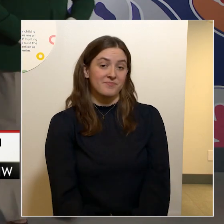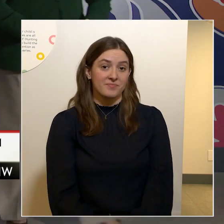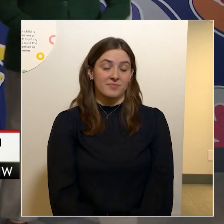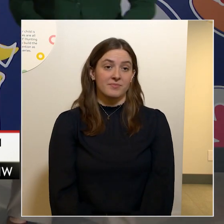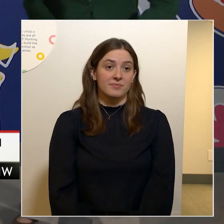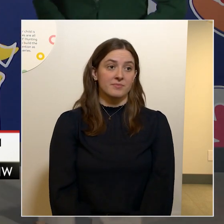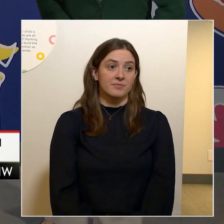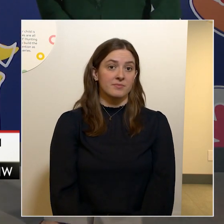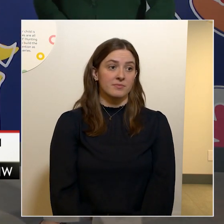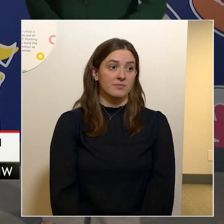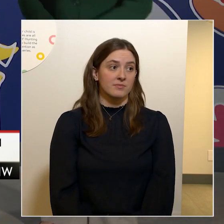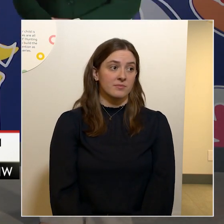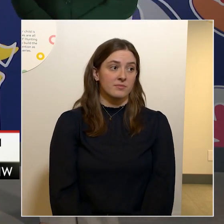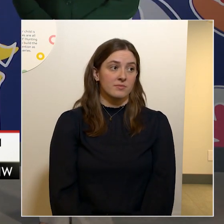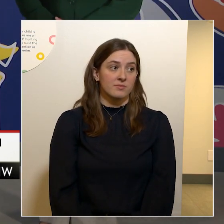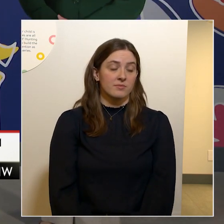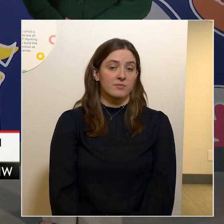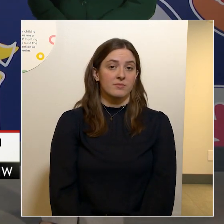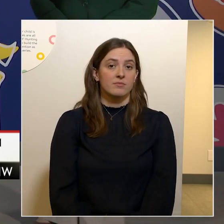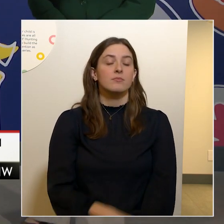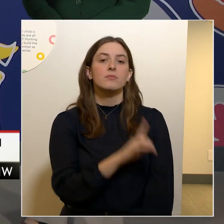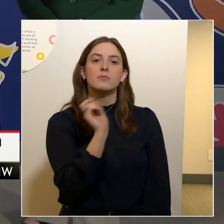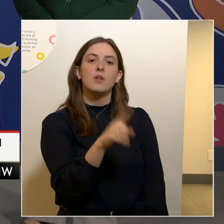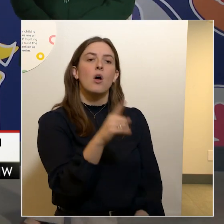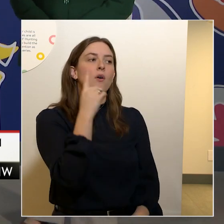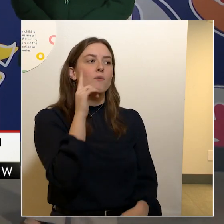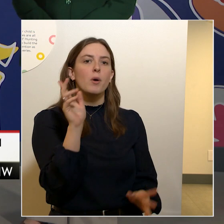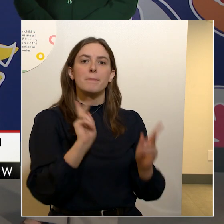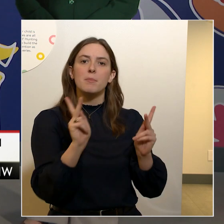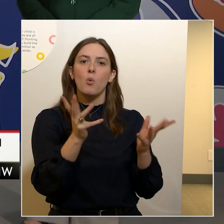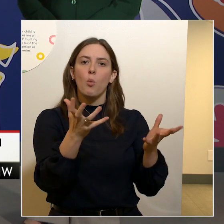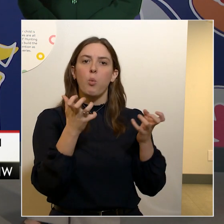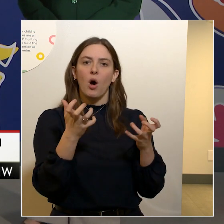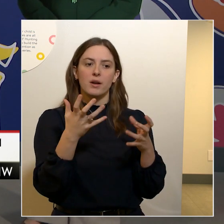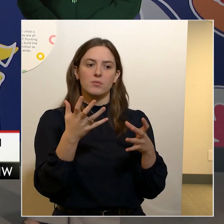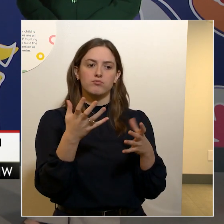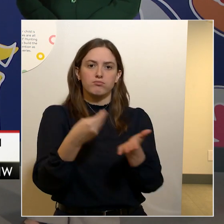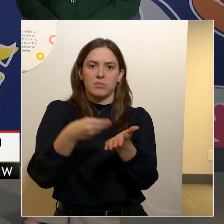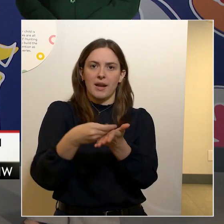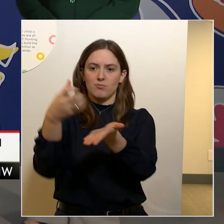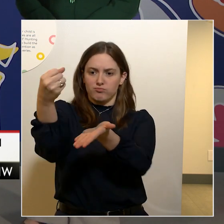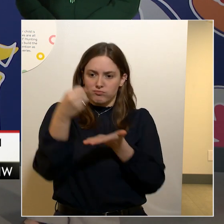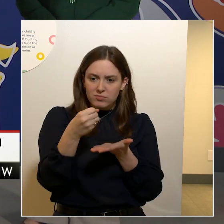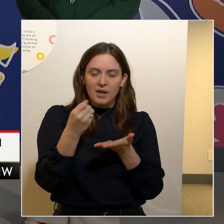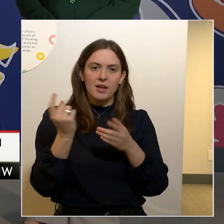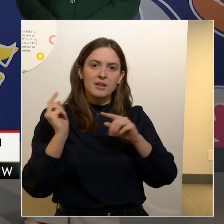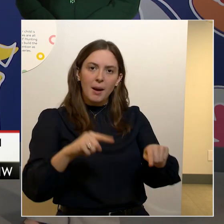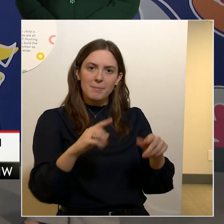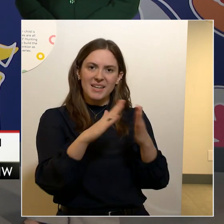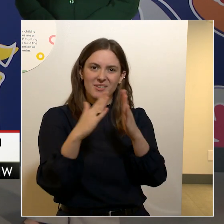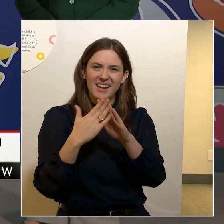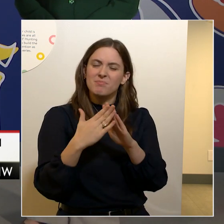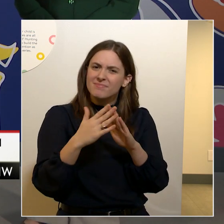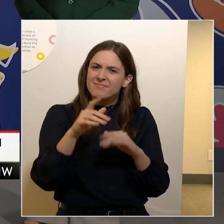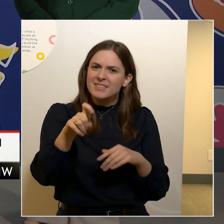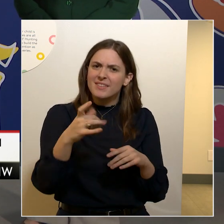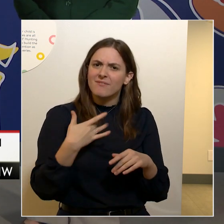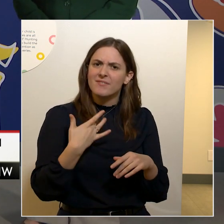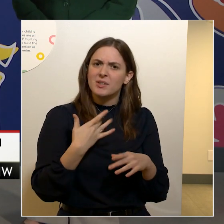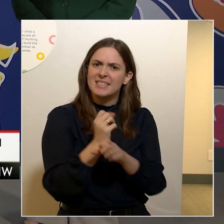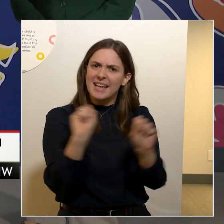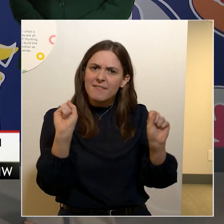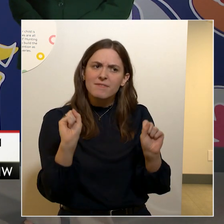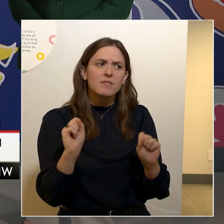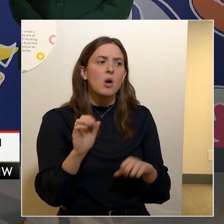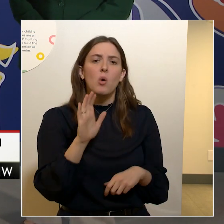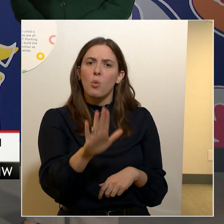I just had one follow-up. I know for people to want to get these grants and come downtown, they do need to feel safe. Are you confident the crime bill that's moving